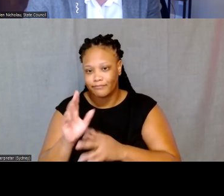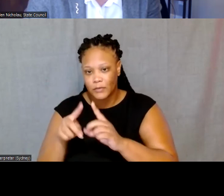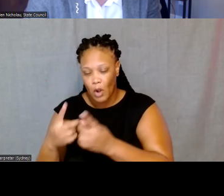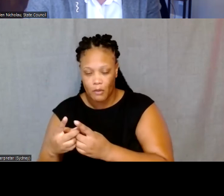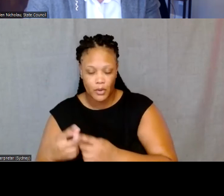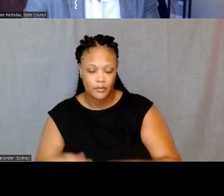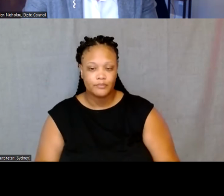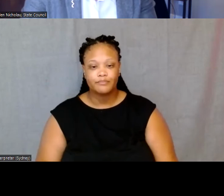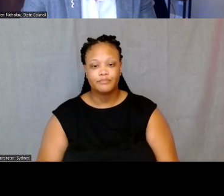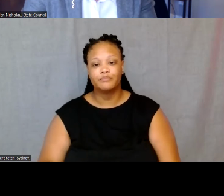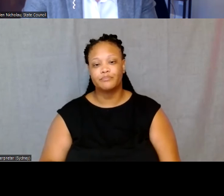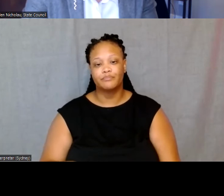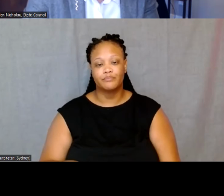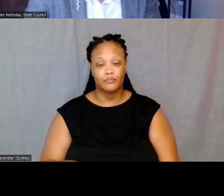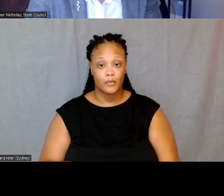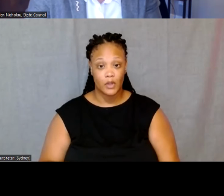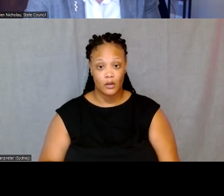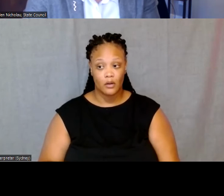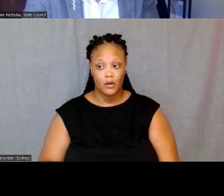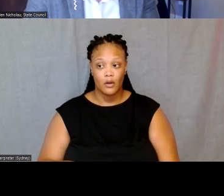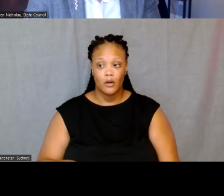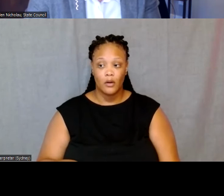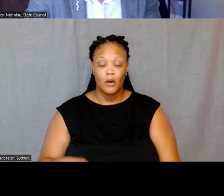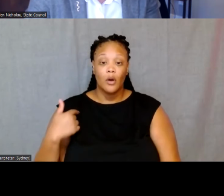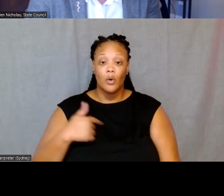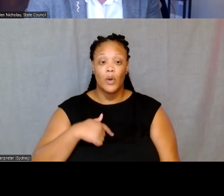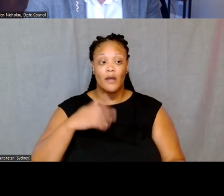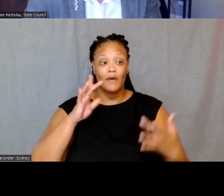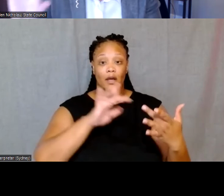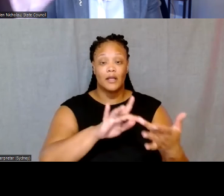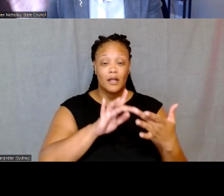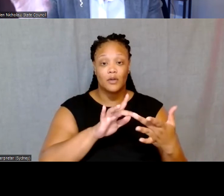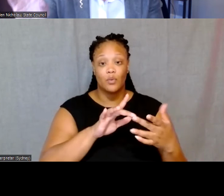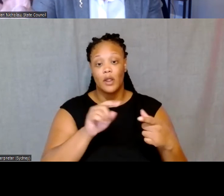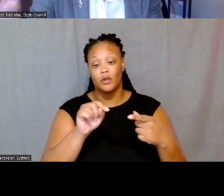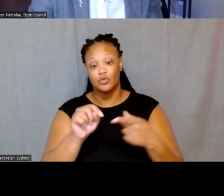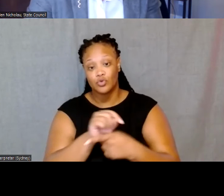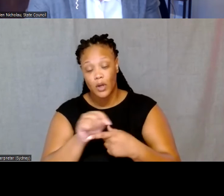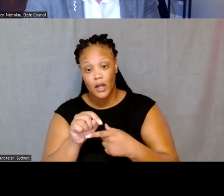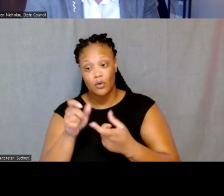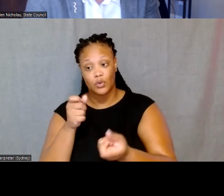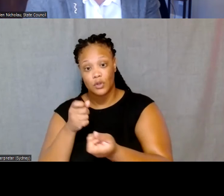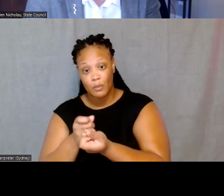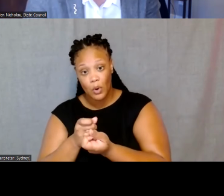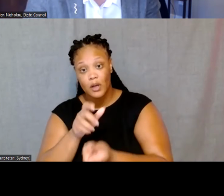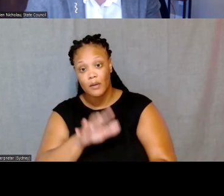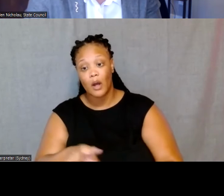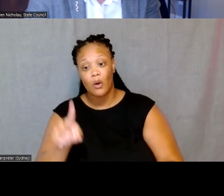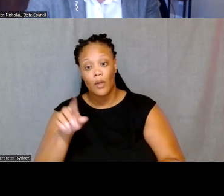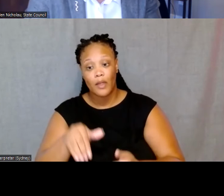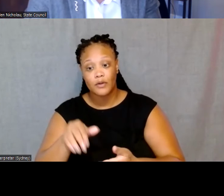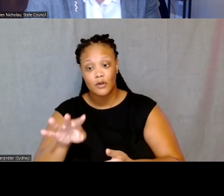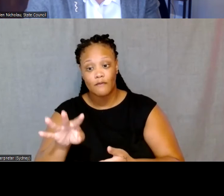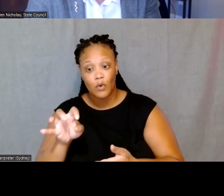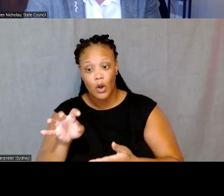And in total, we directly connected with or trained or supported directly about 1,400 Californians in